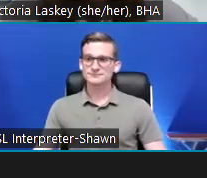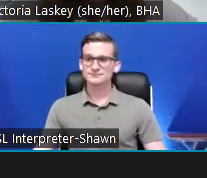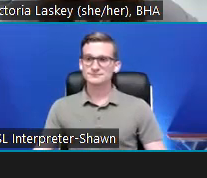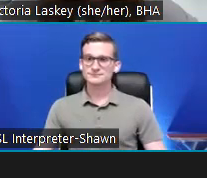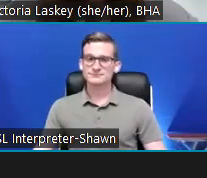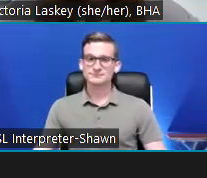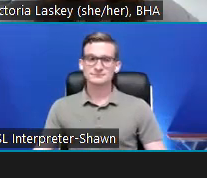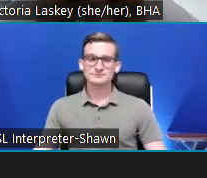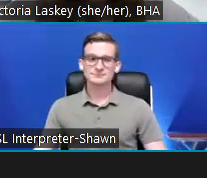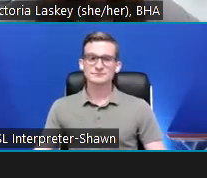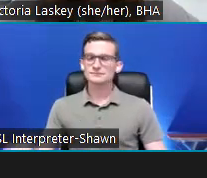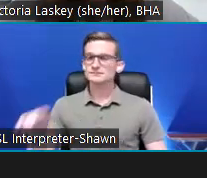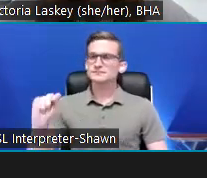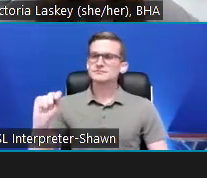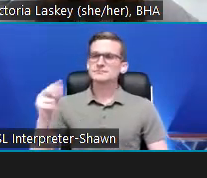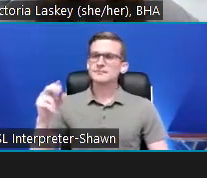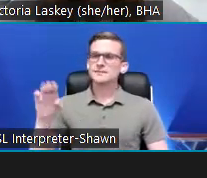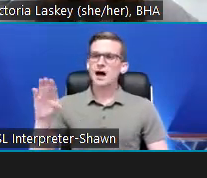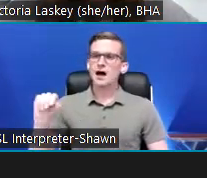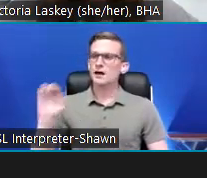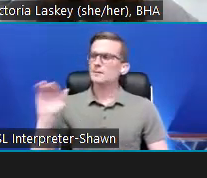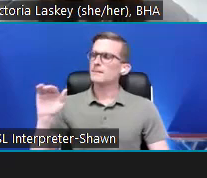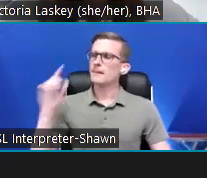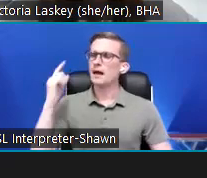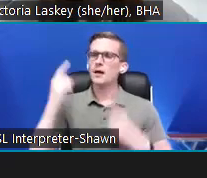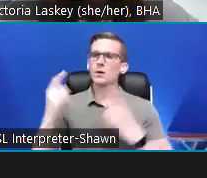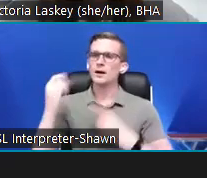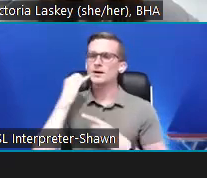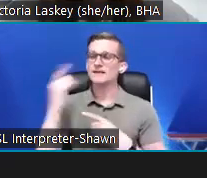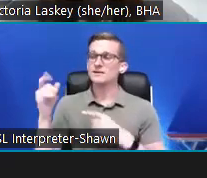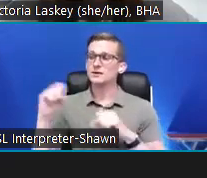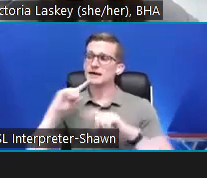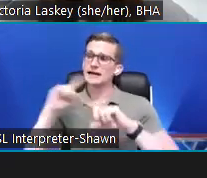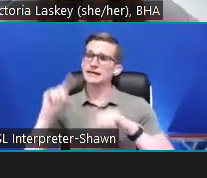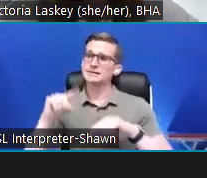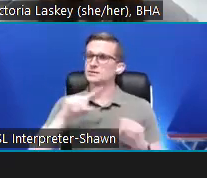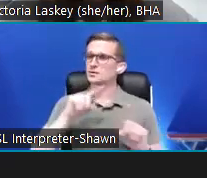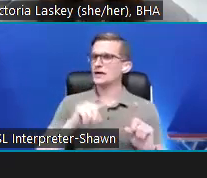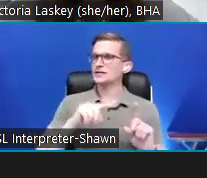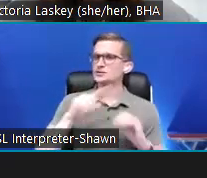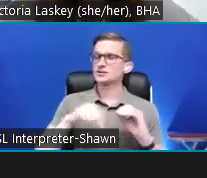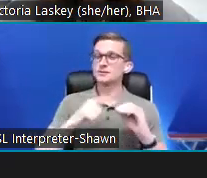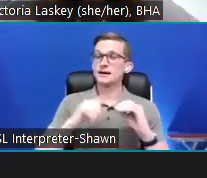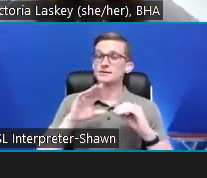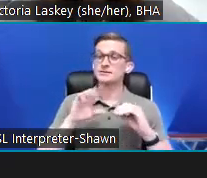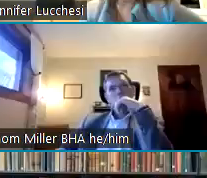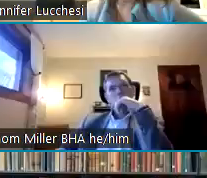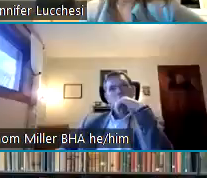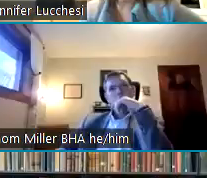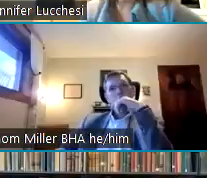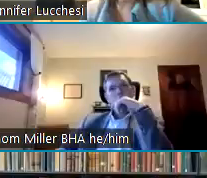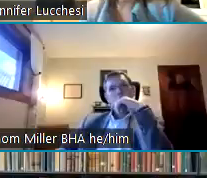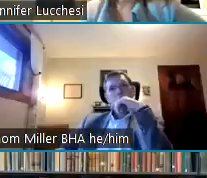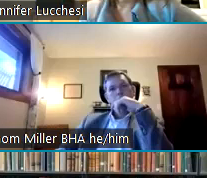Tom, I wonder if you could speak to, I see the questions regarding CSU and the ATU or community clinic